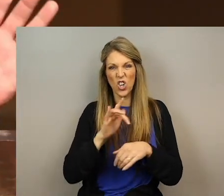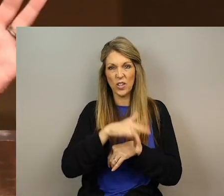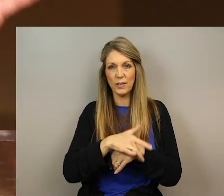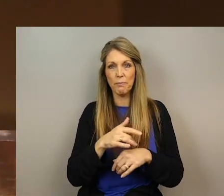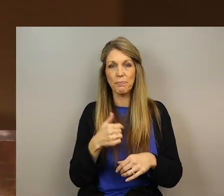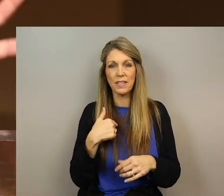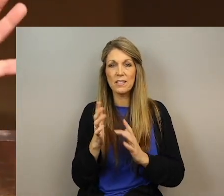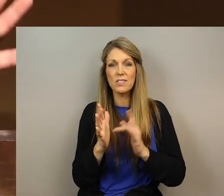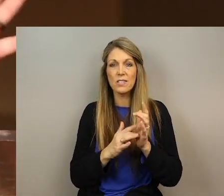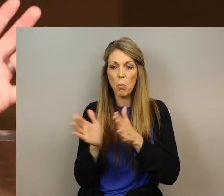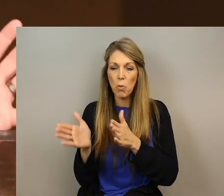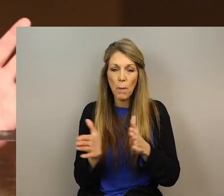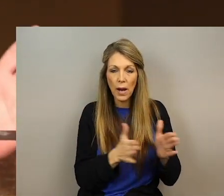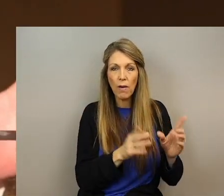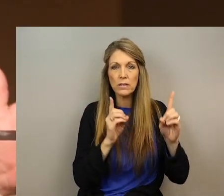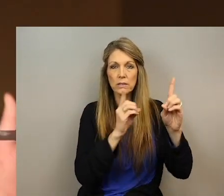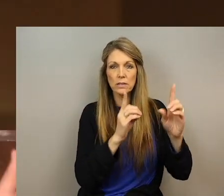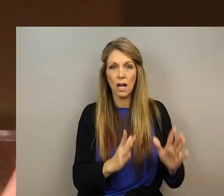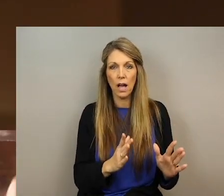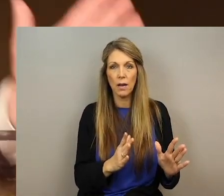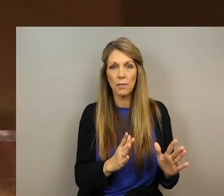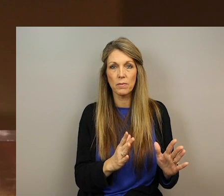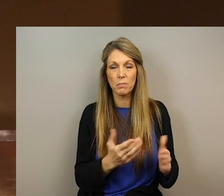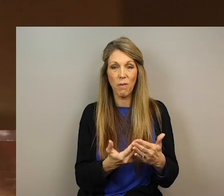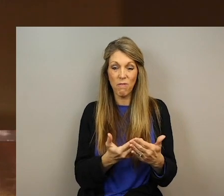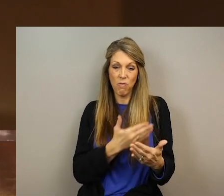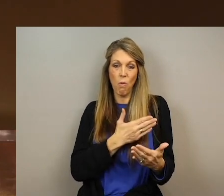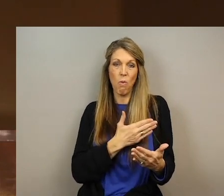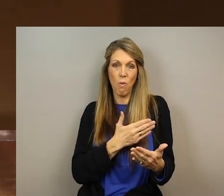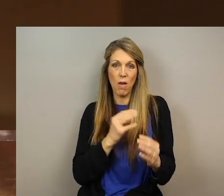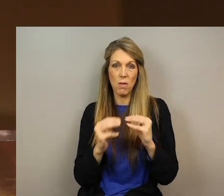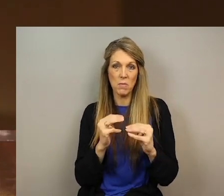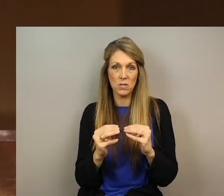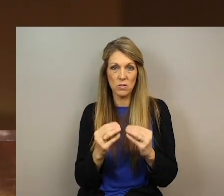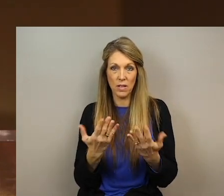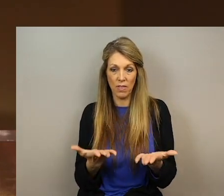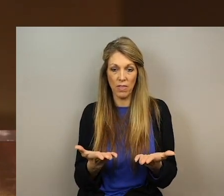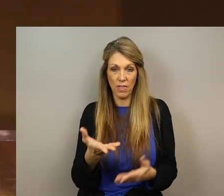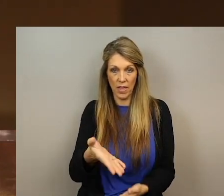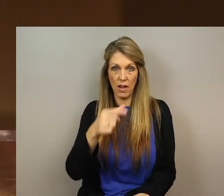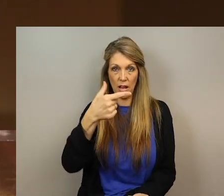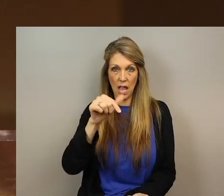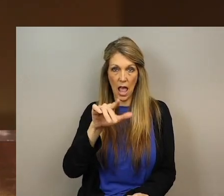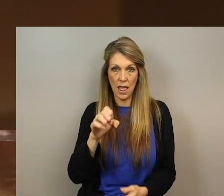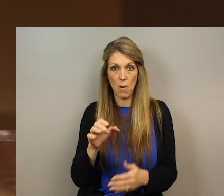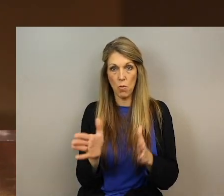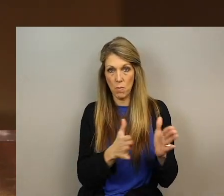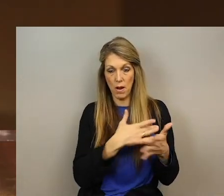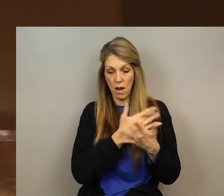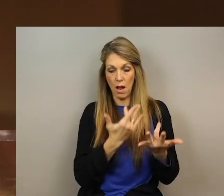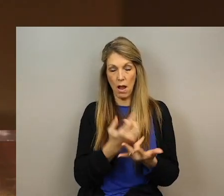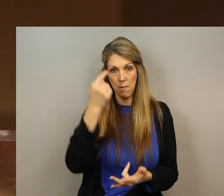see that Jesus is preparing His disciples, even prior to the conclusion of His ministry in Galilee, He's preparing their hearts and their